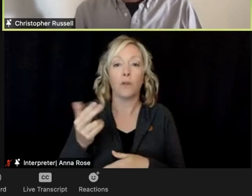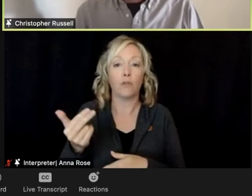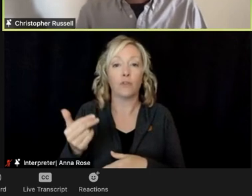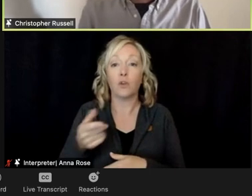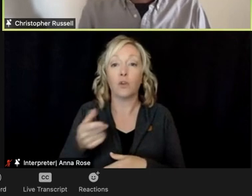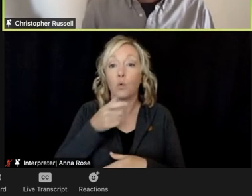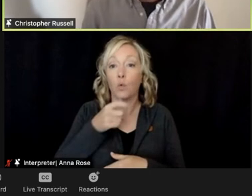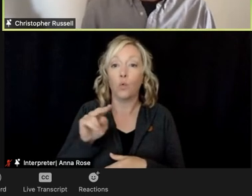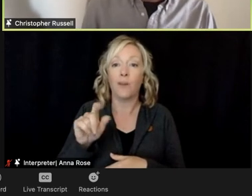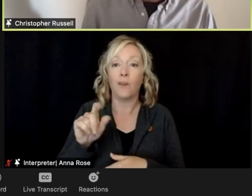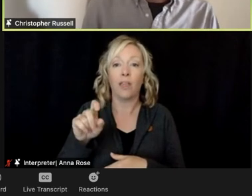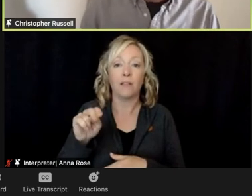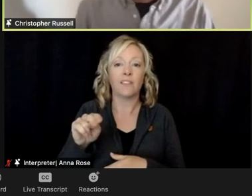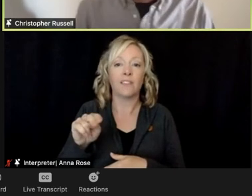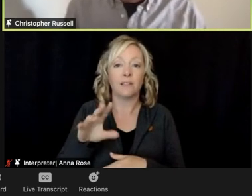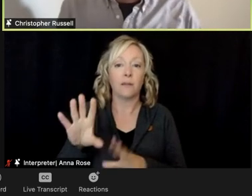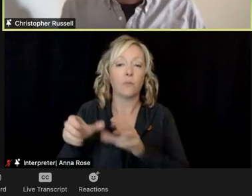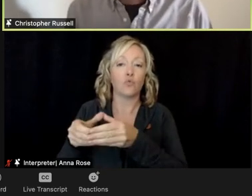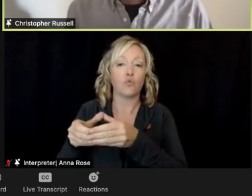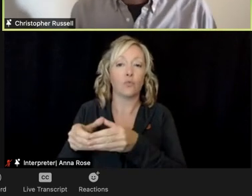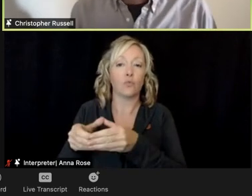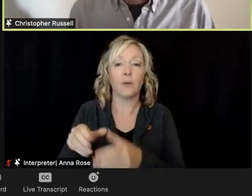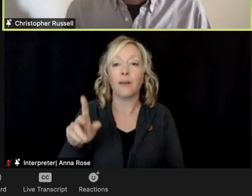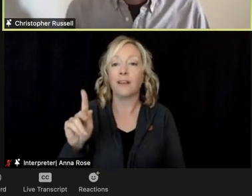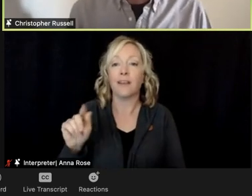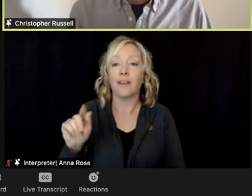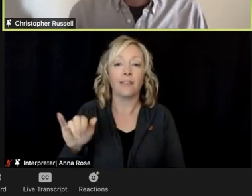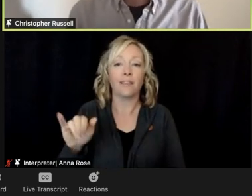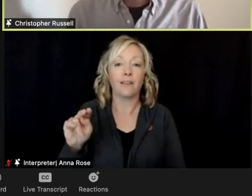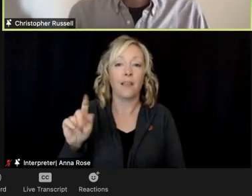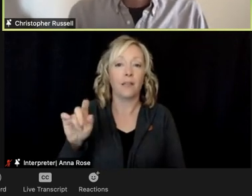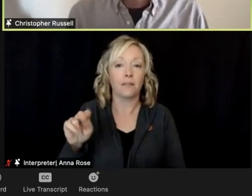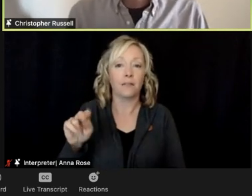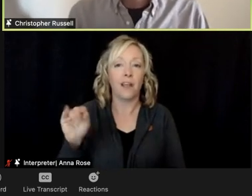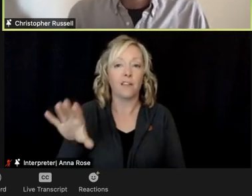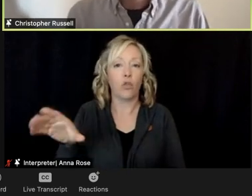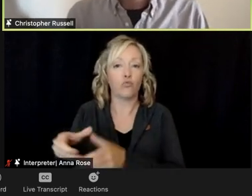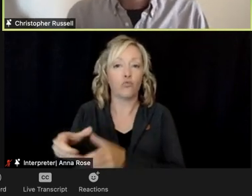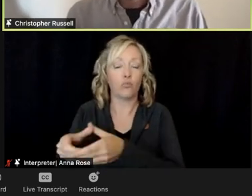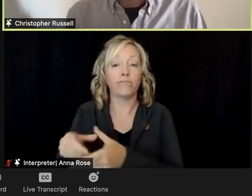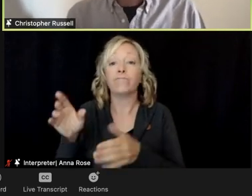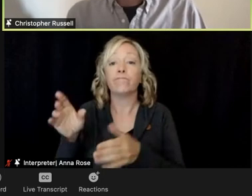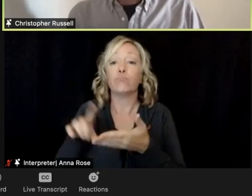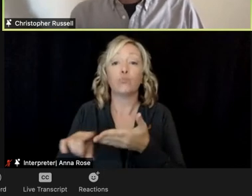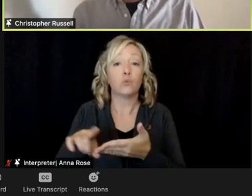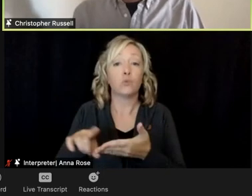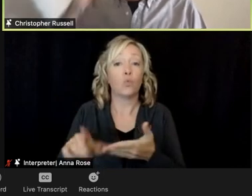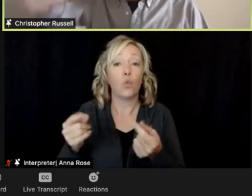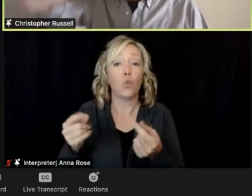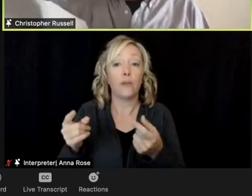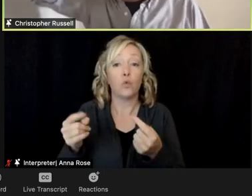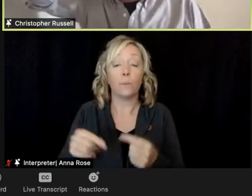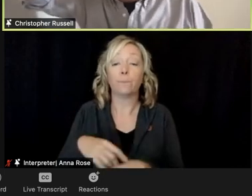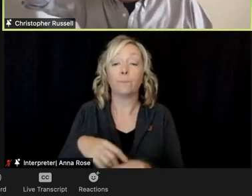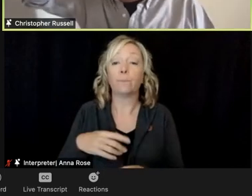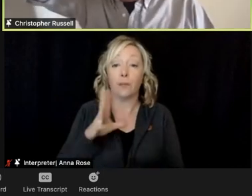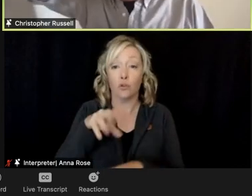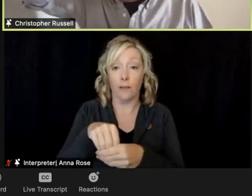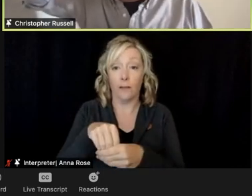Nelson and some colleagues, by Kathy Nelson and some colleagues, measuring cortisol levels before and after